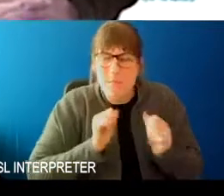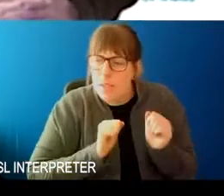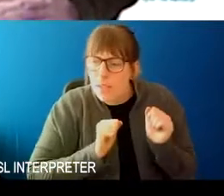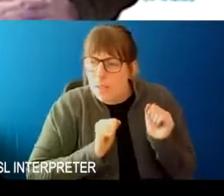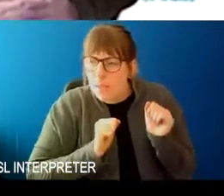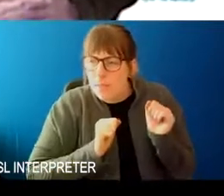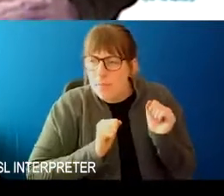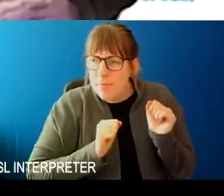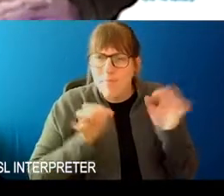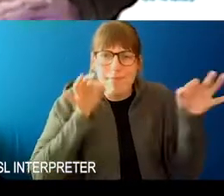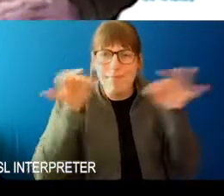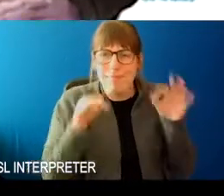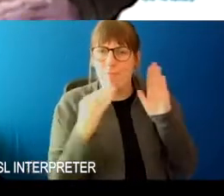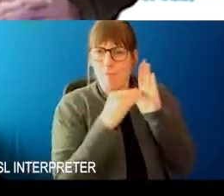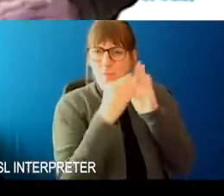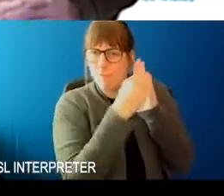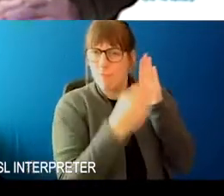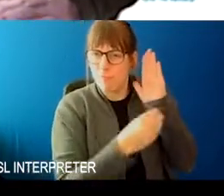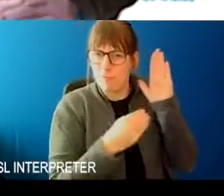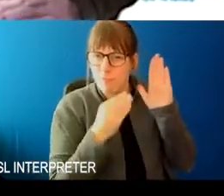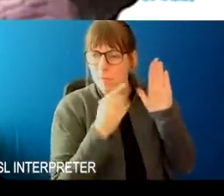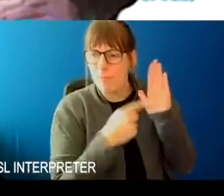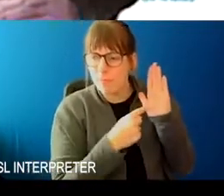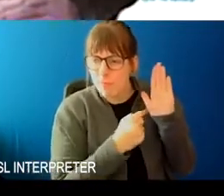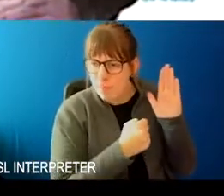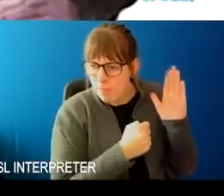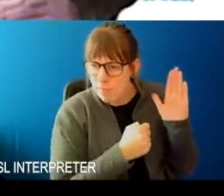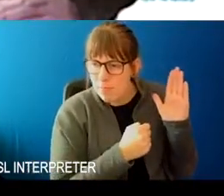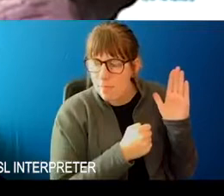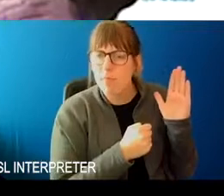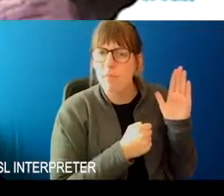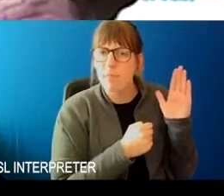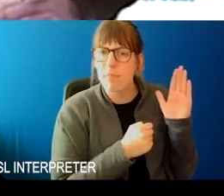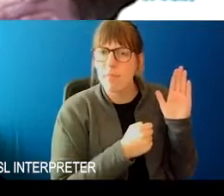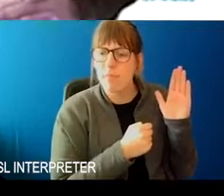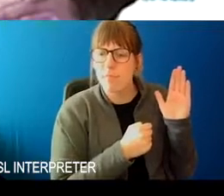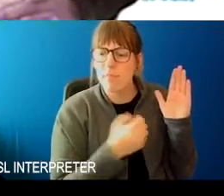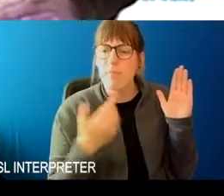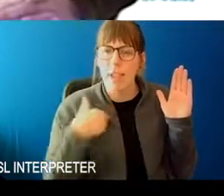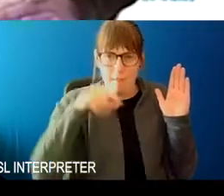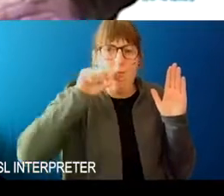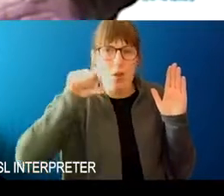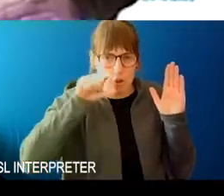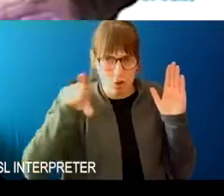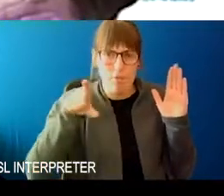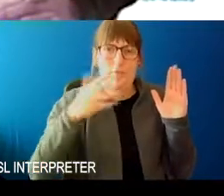this lady here, and then the one after that one, and then I did